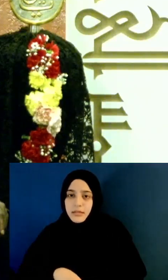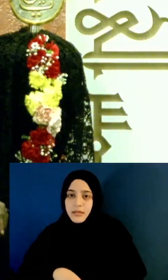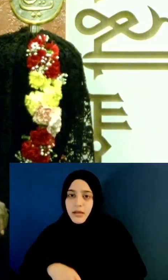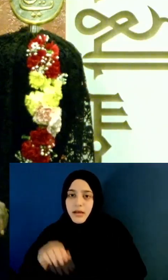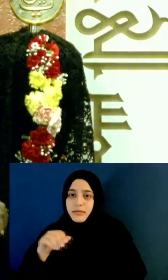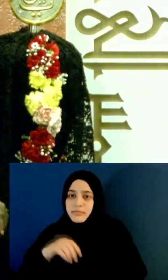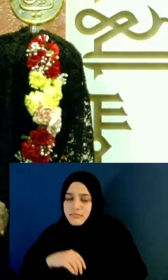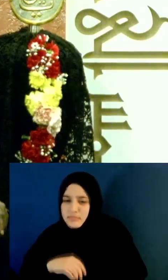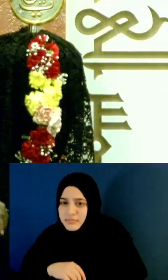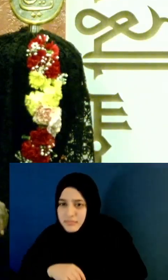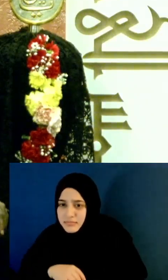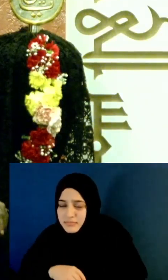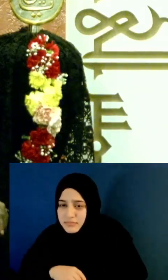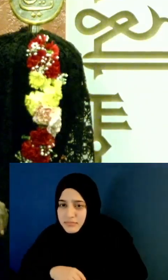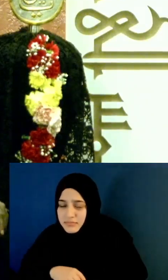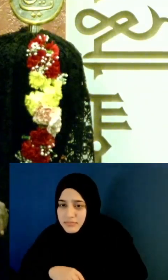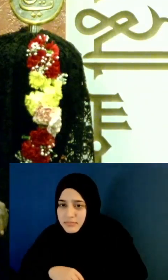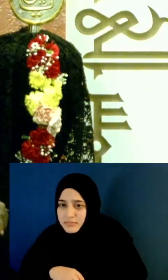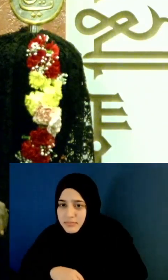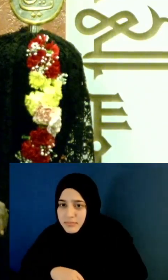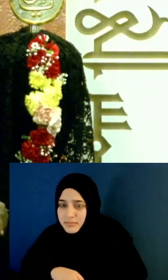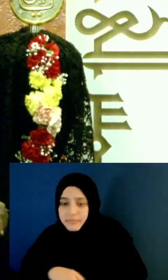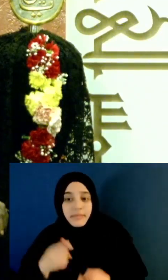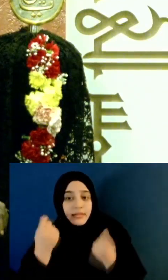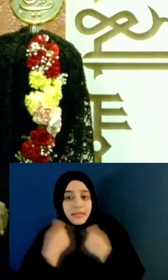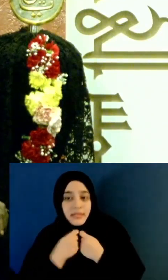value. Hijab.